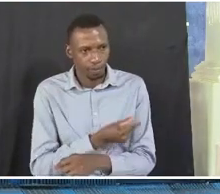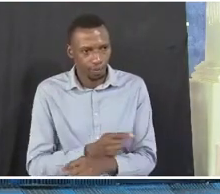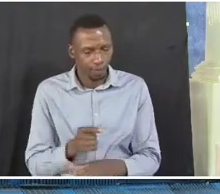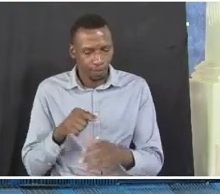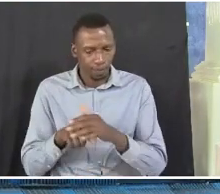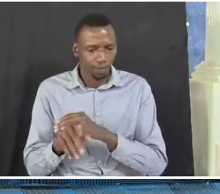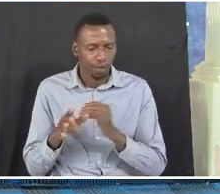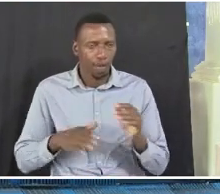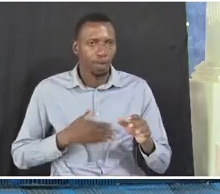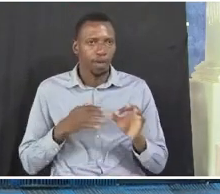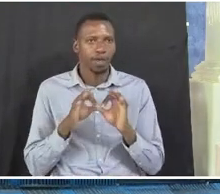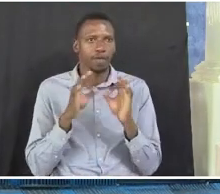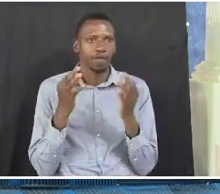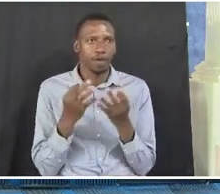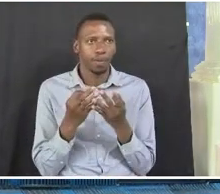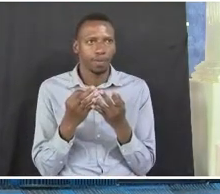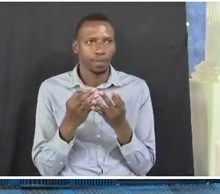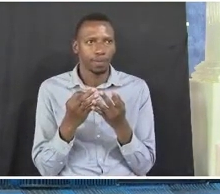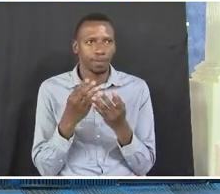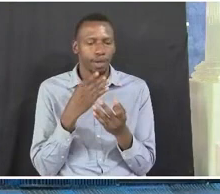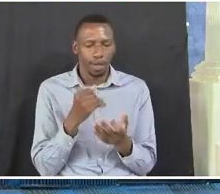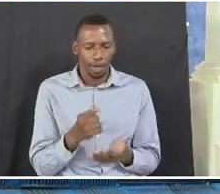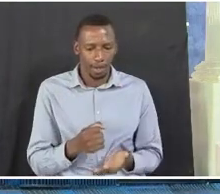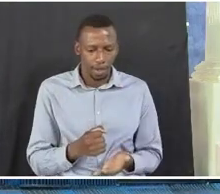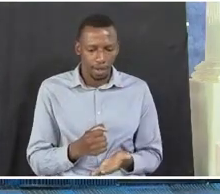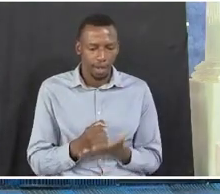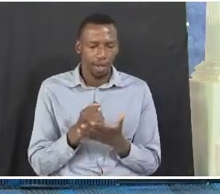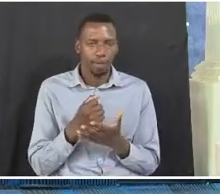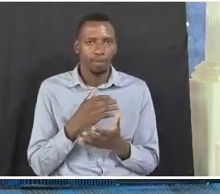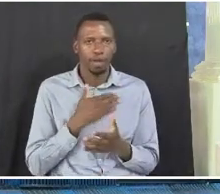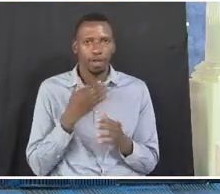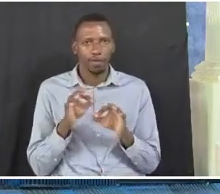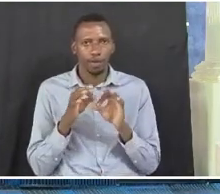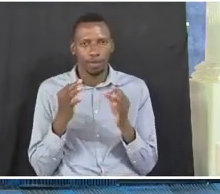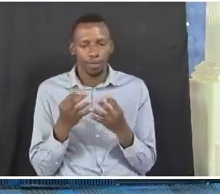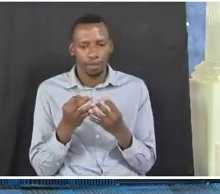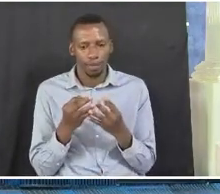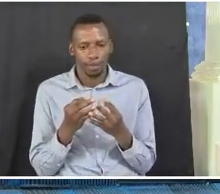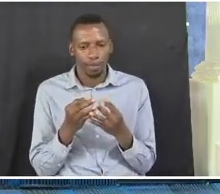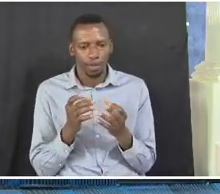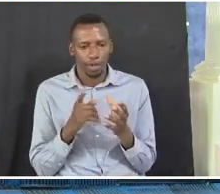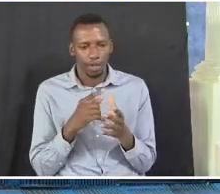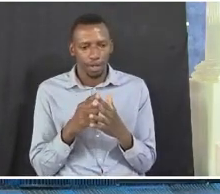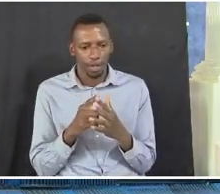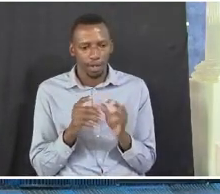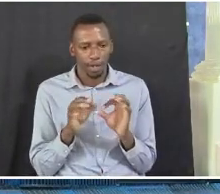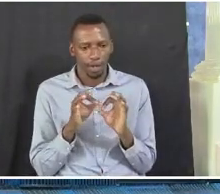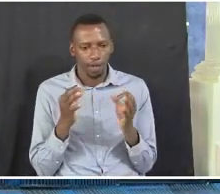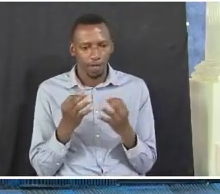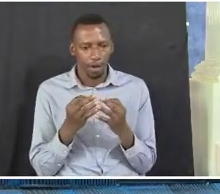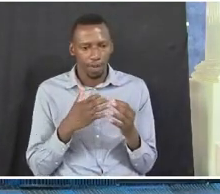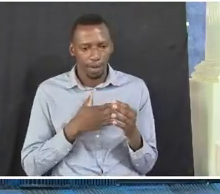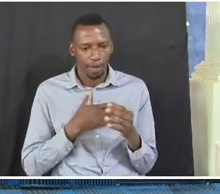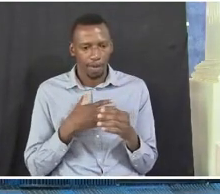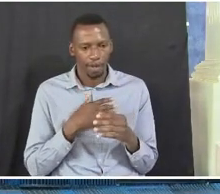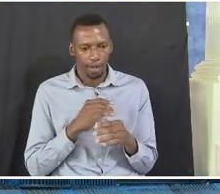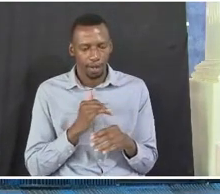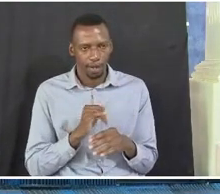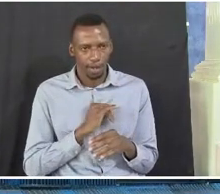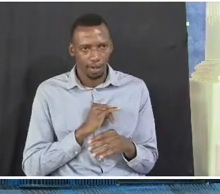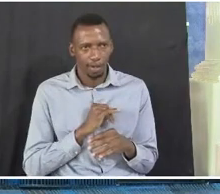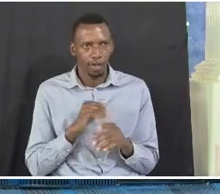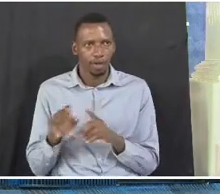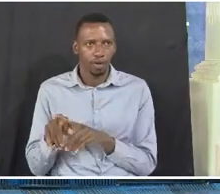my family, Lord, and enable to revive my family, so that my family and I may also